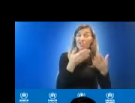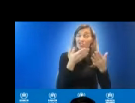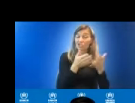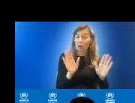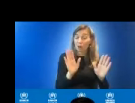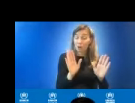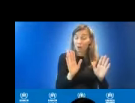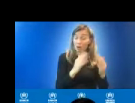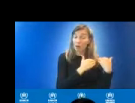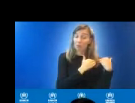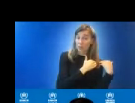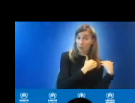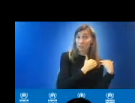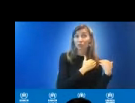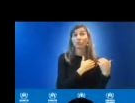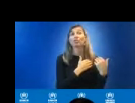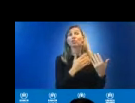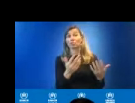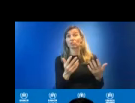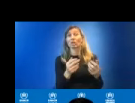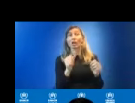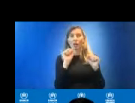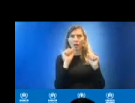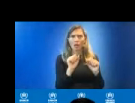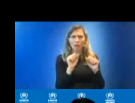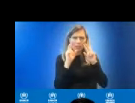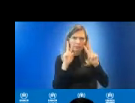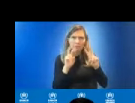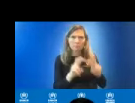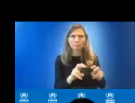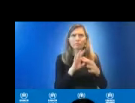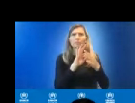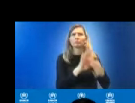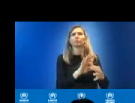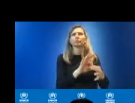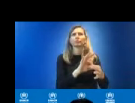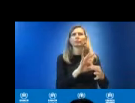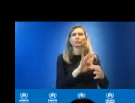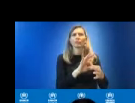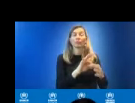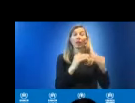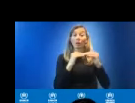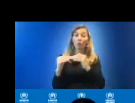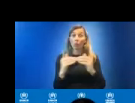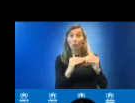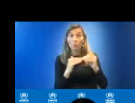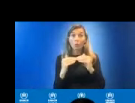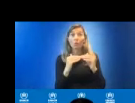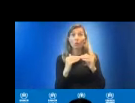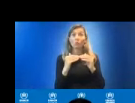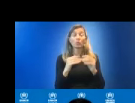obligations. Of course, looking at issues of equality and non-discrimination, access to health